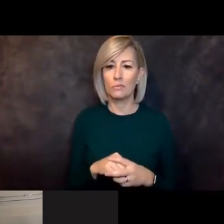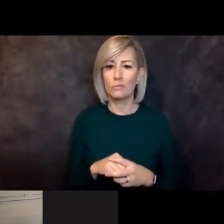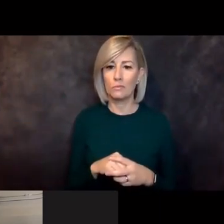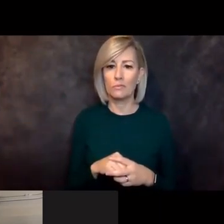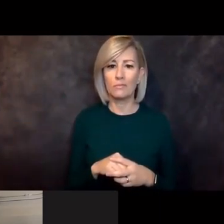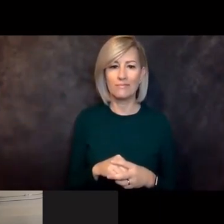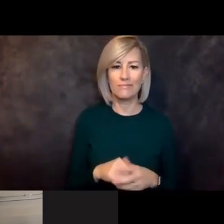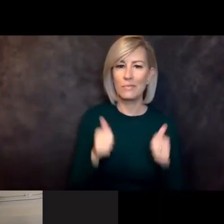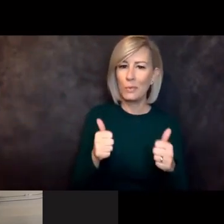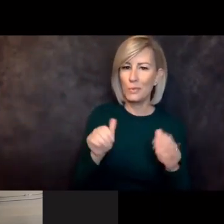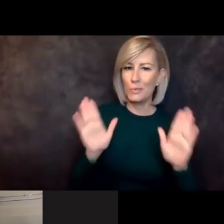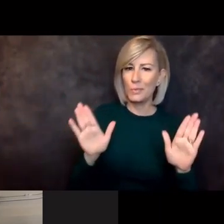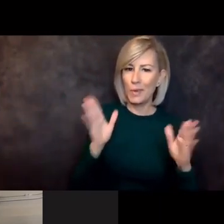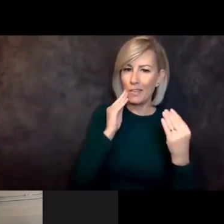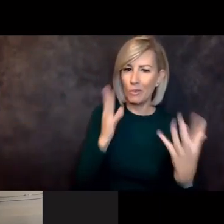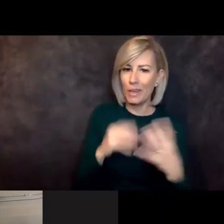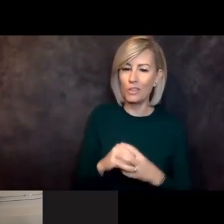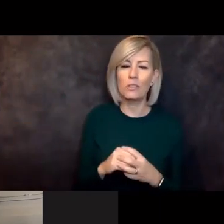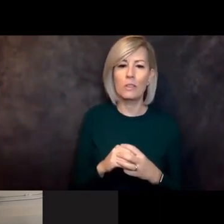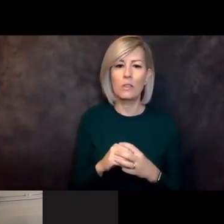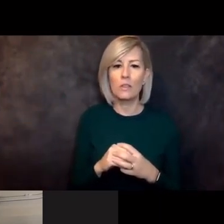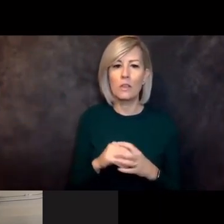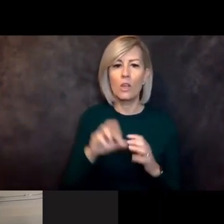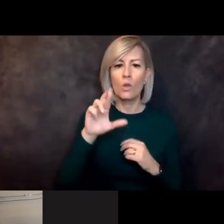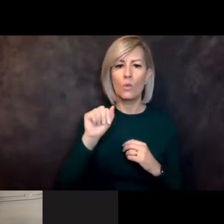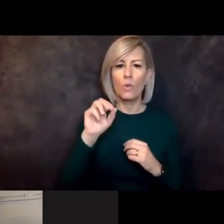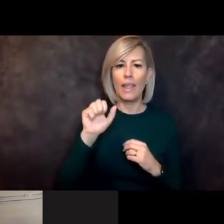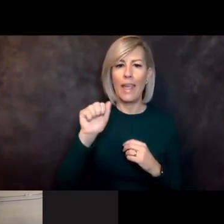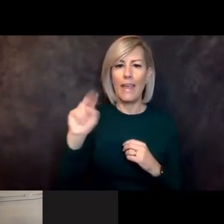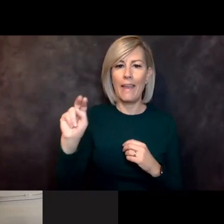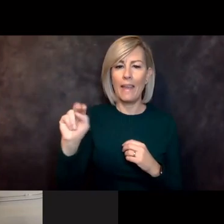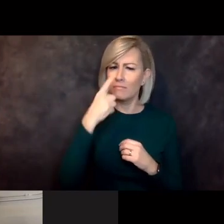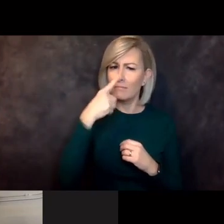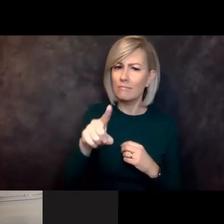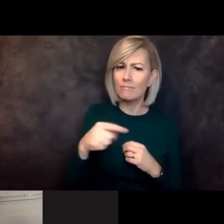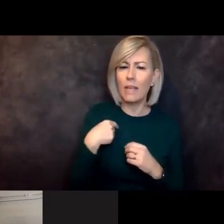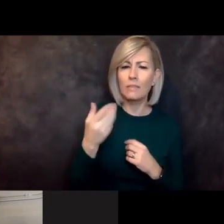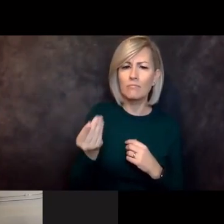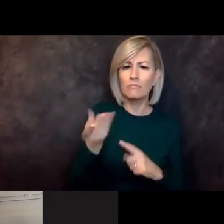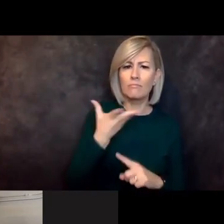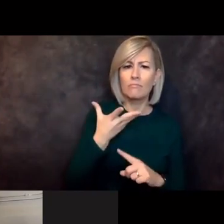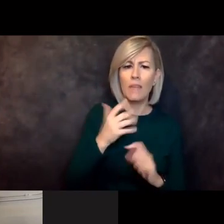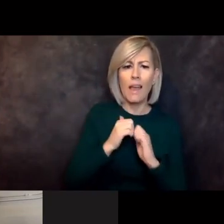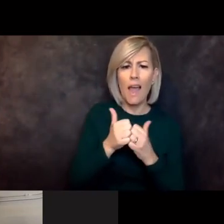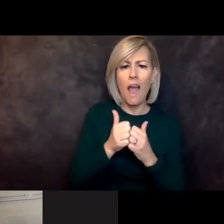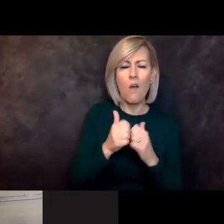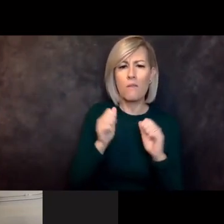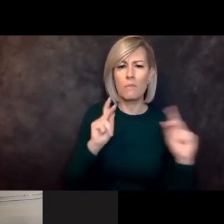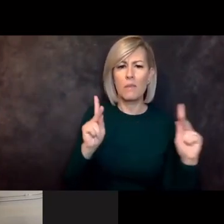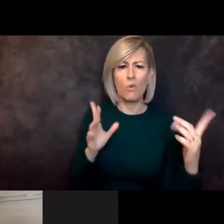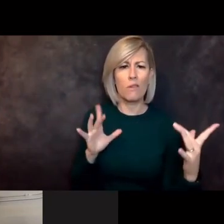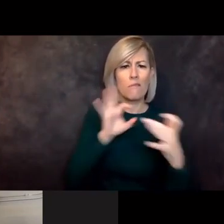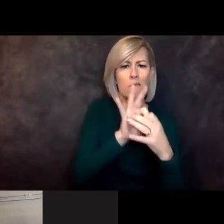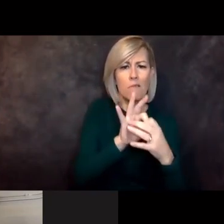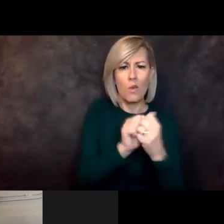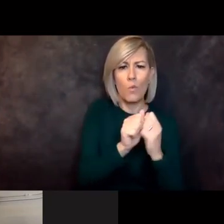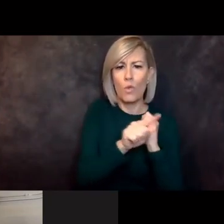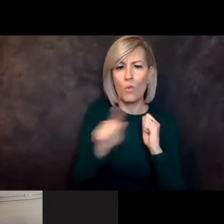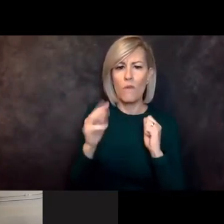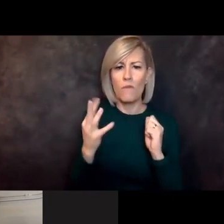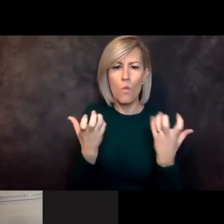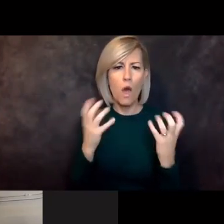Great, great, great information. Rayanne, why don't you give us, how do people connect with you if they want to